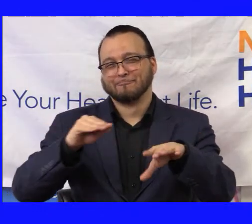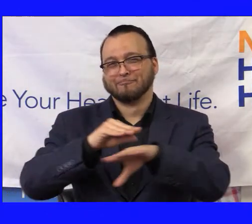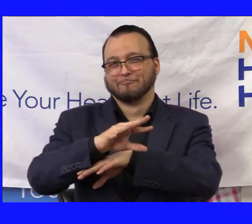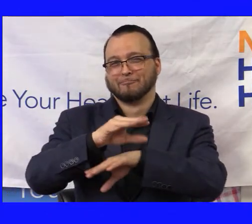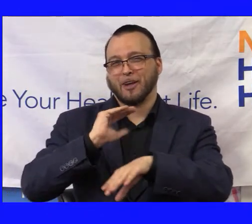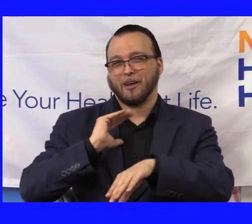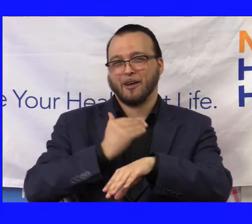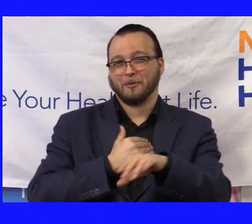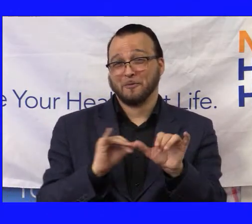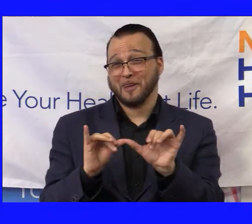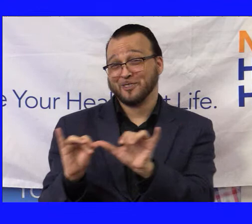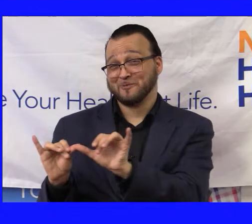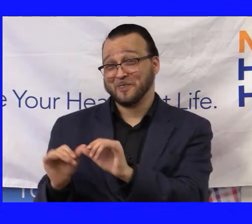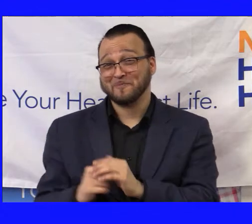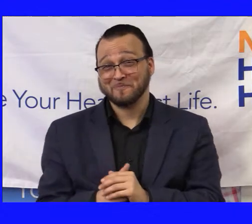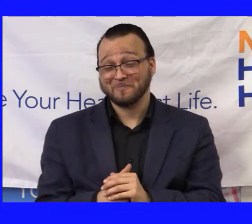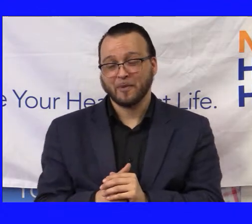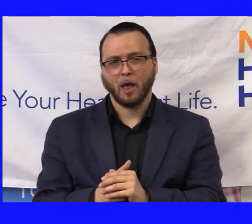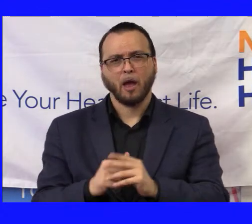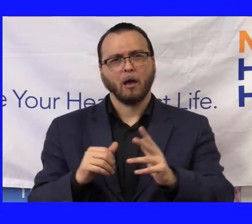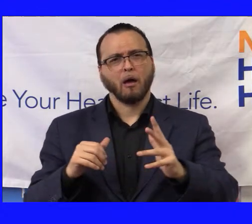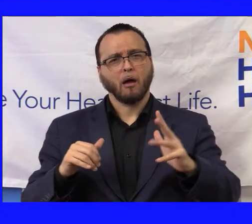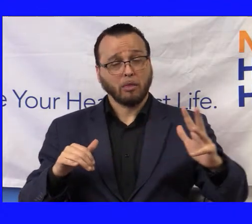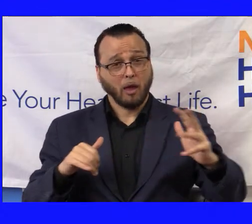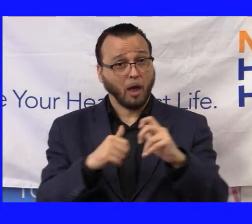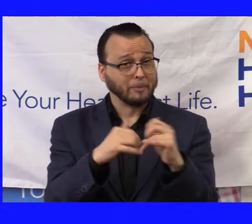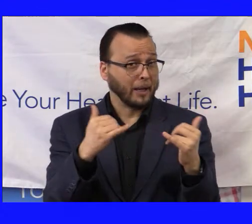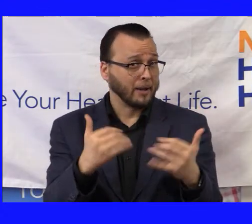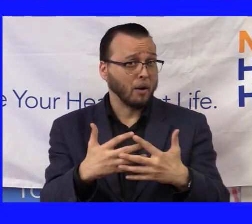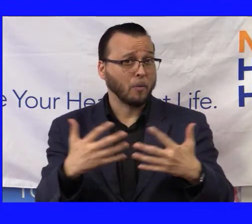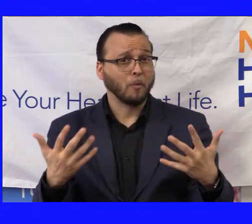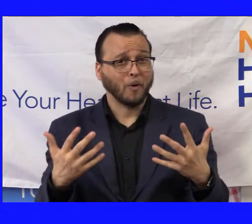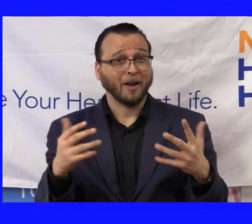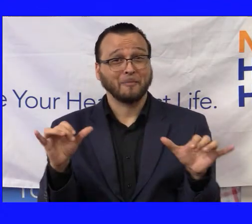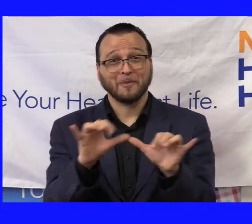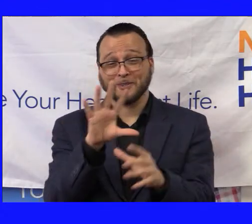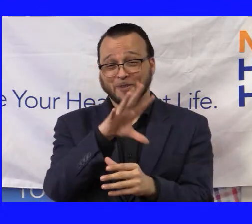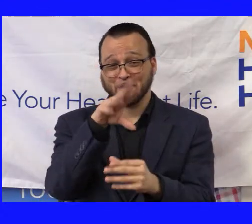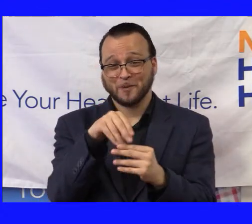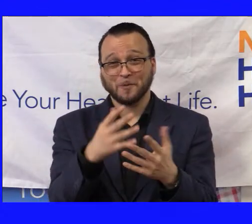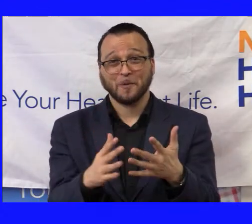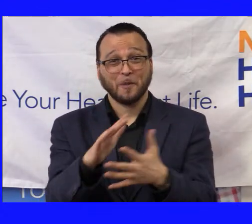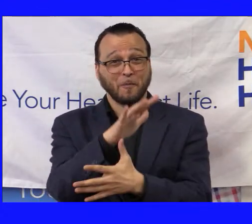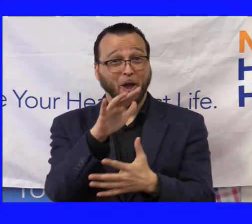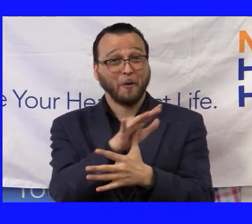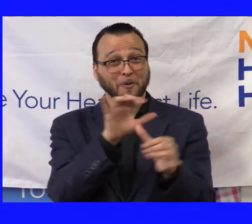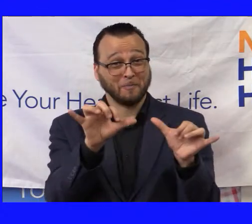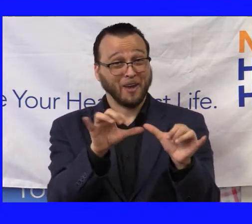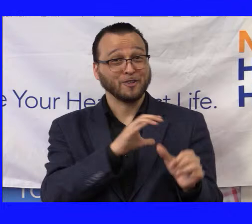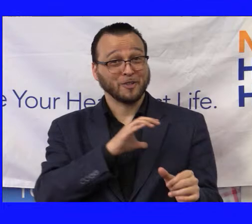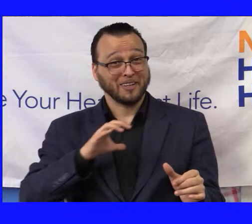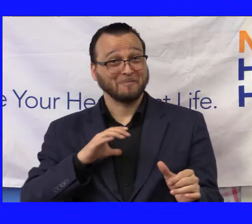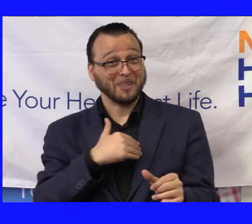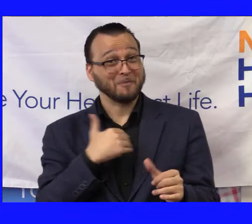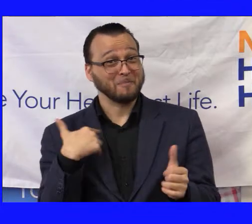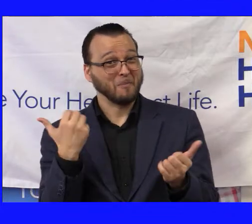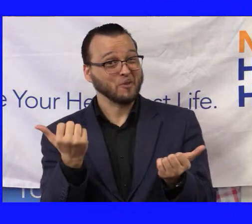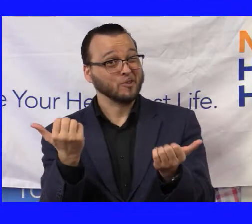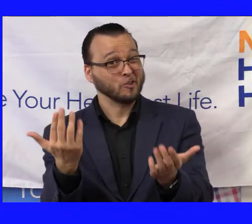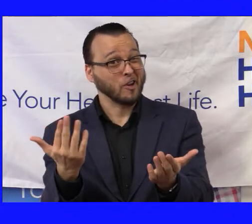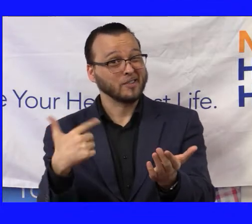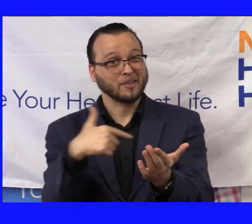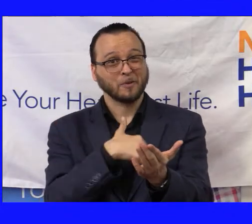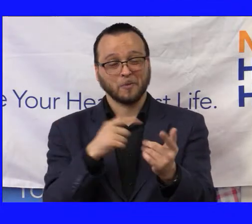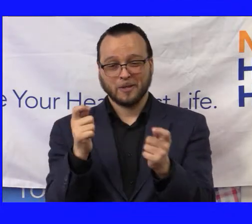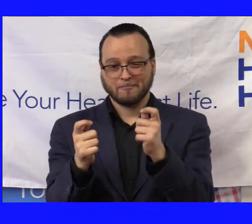measures. The updates now, the measures include the priority measures that committee members suggested and we updated